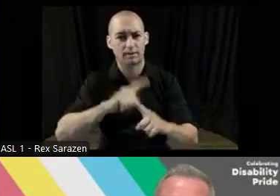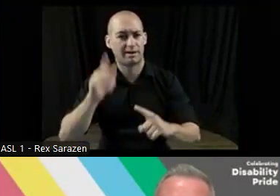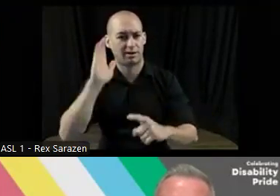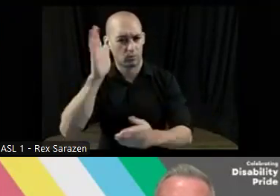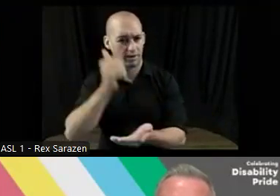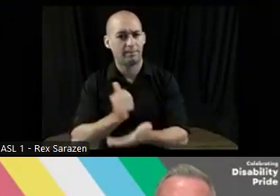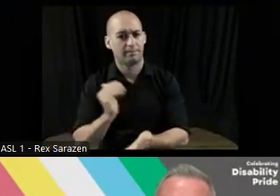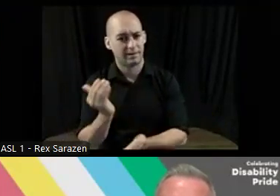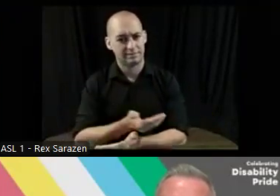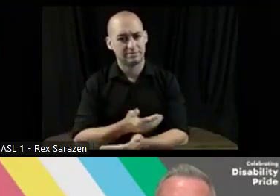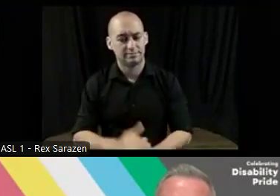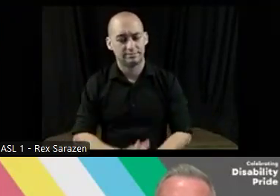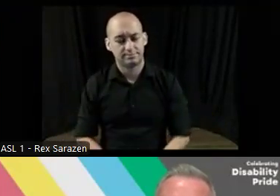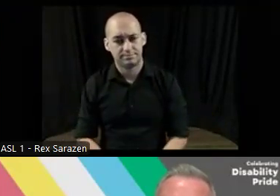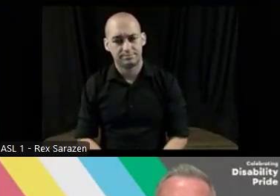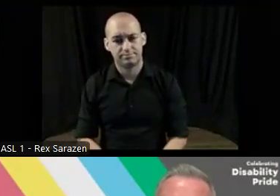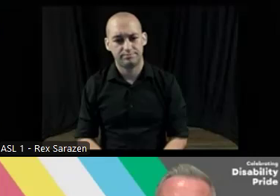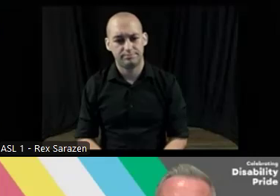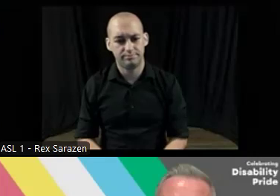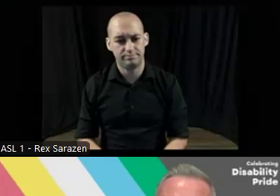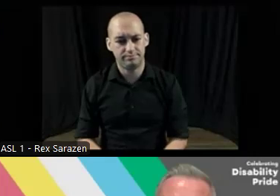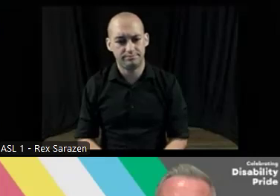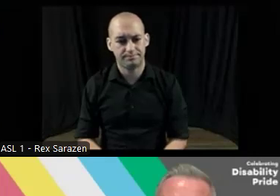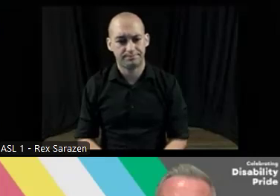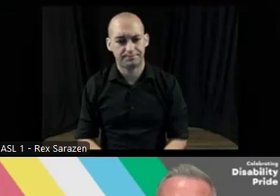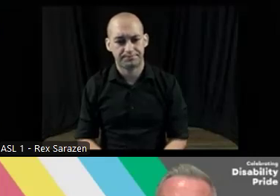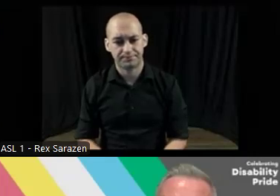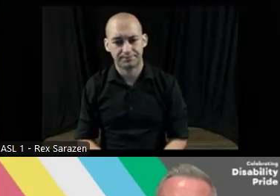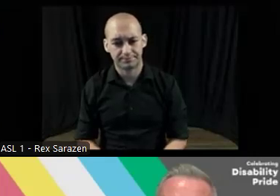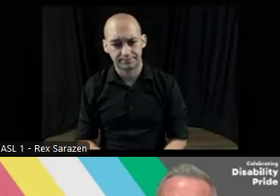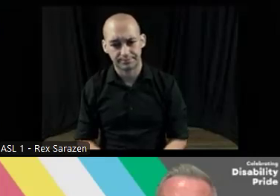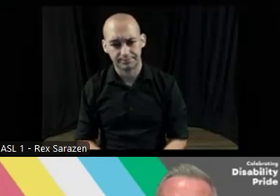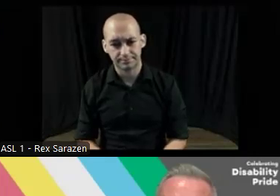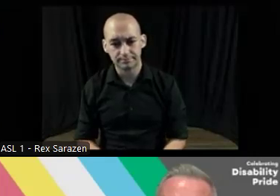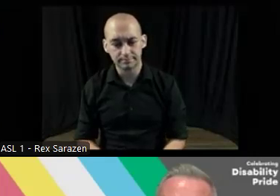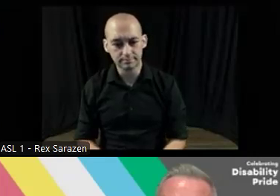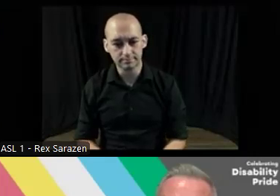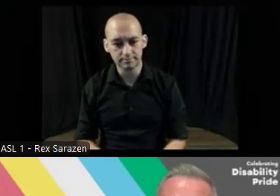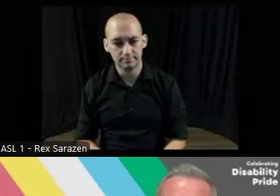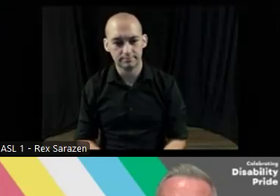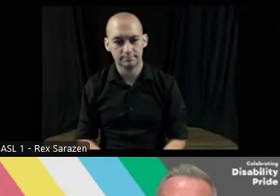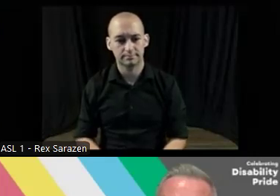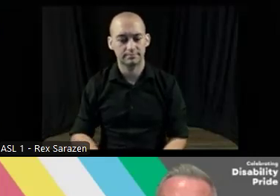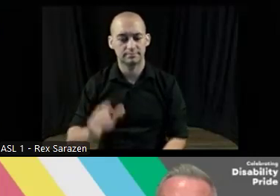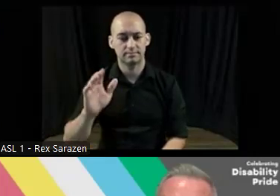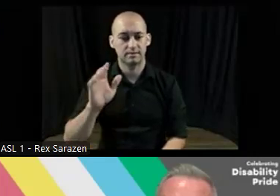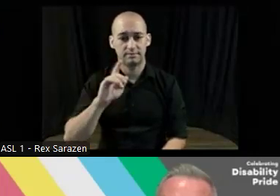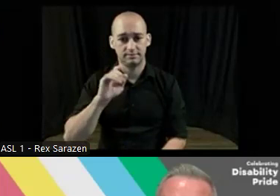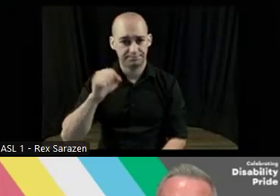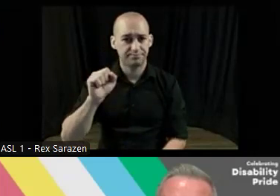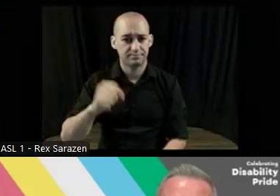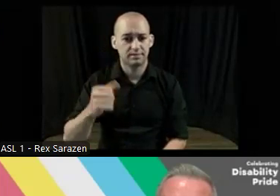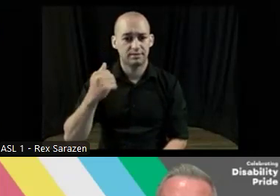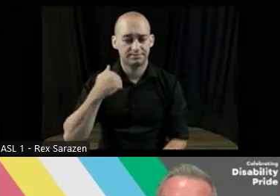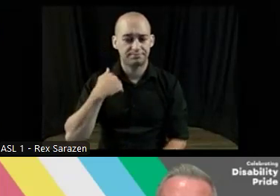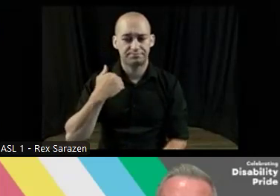All right. So absolutely, I'll